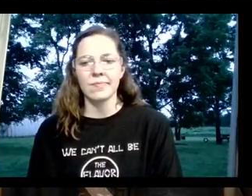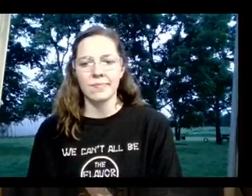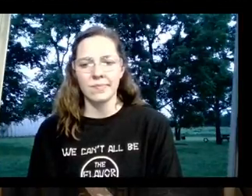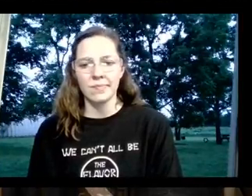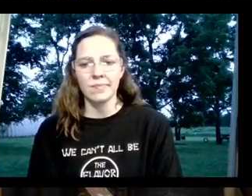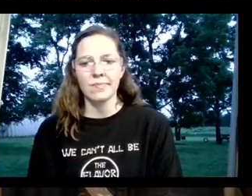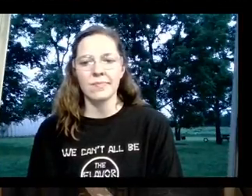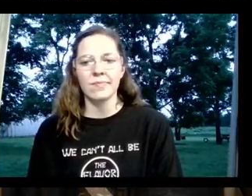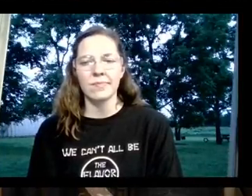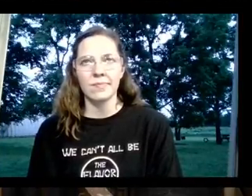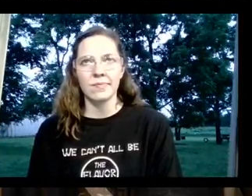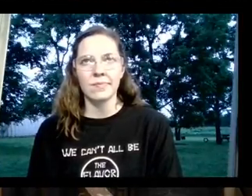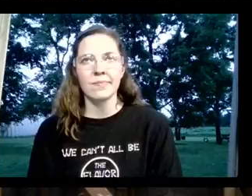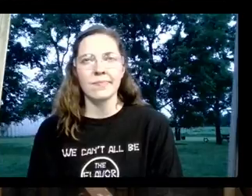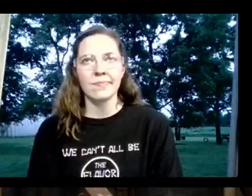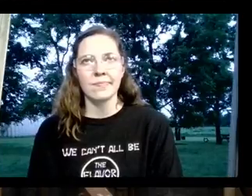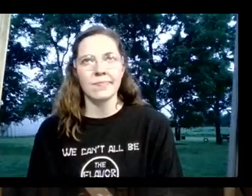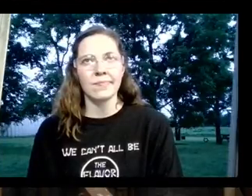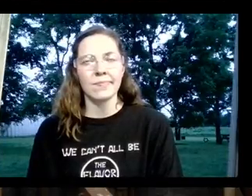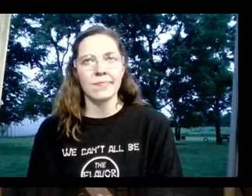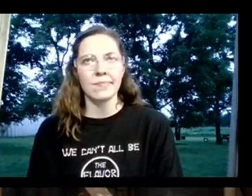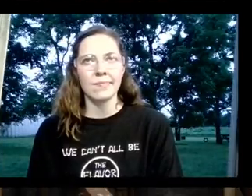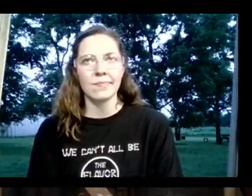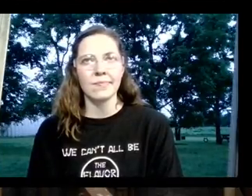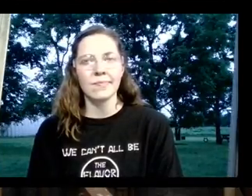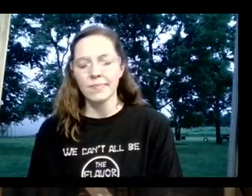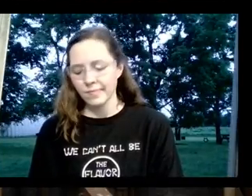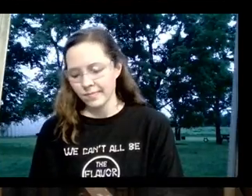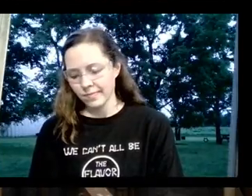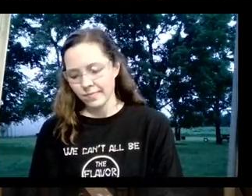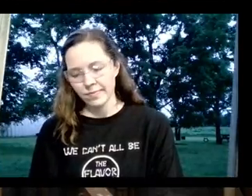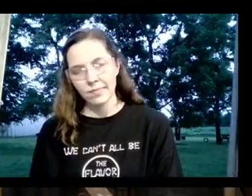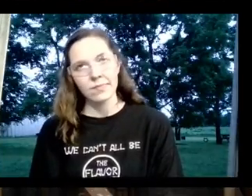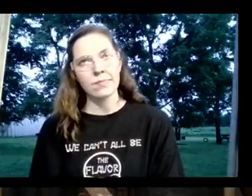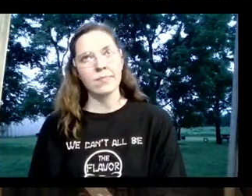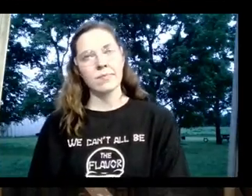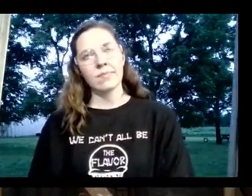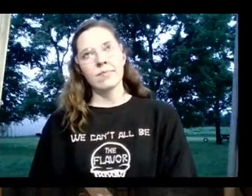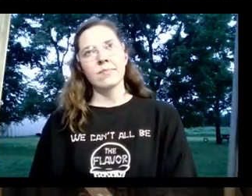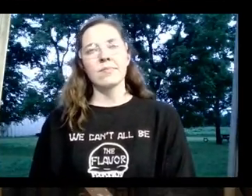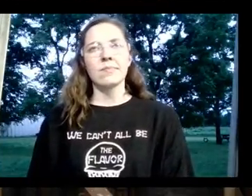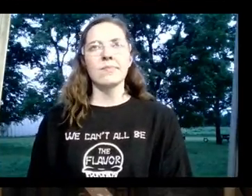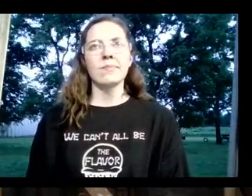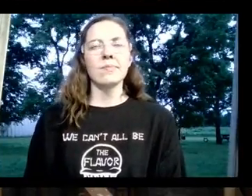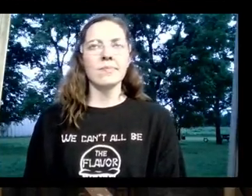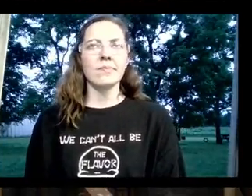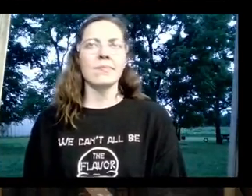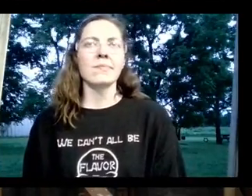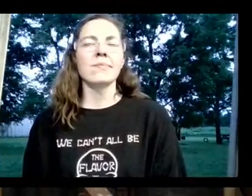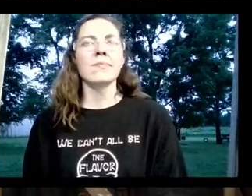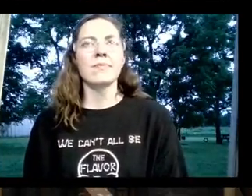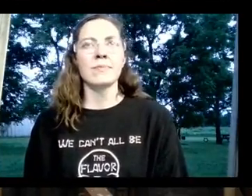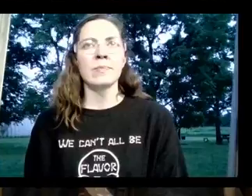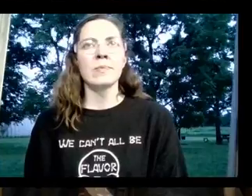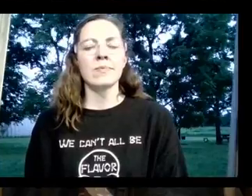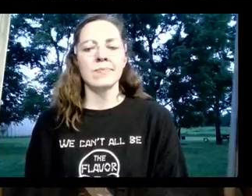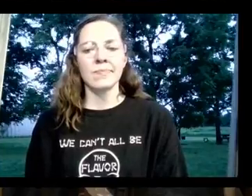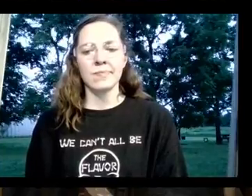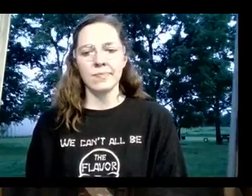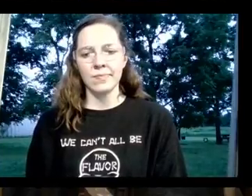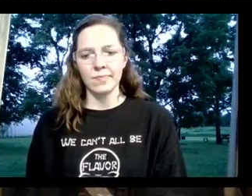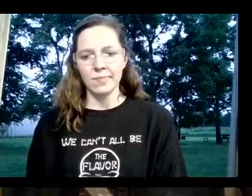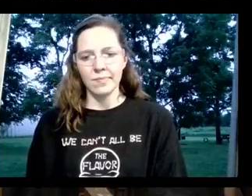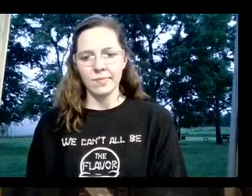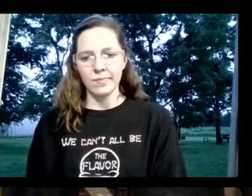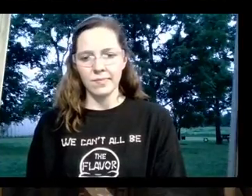need to understand the tools and the materials that you're using. And once you get a good foundation in your fundamentals and stuff, it can go,